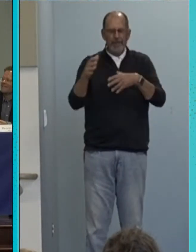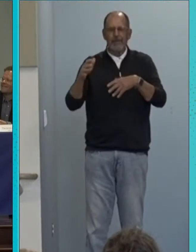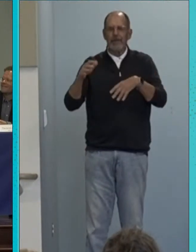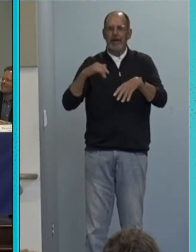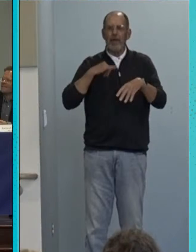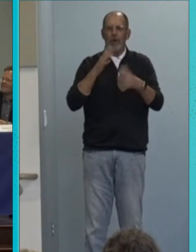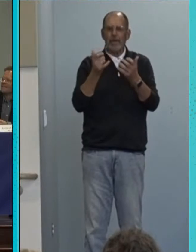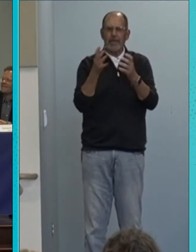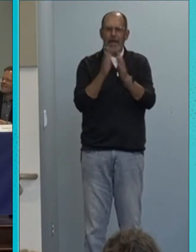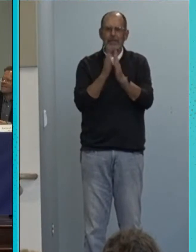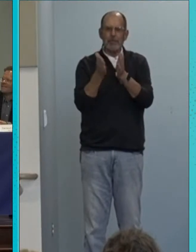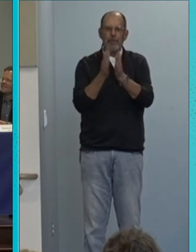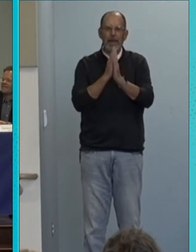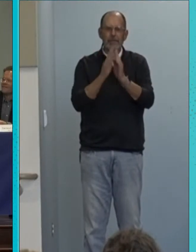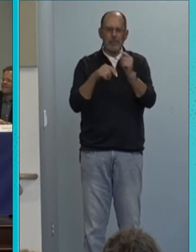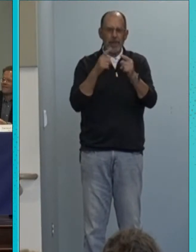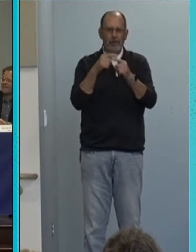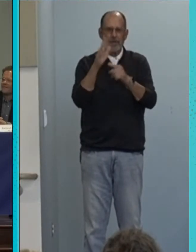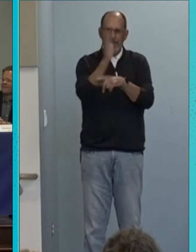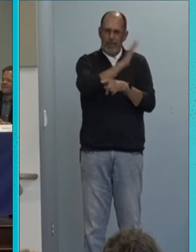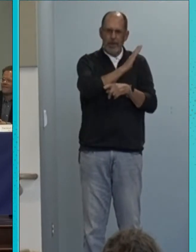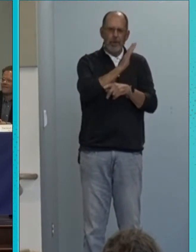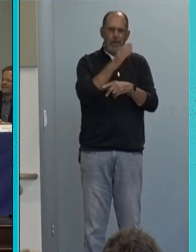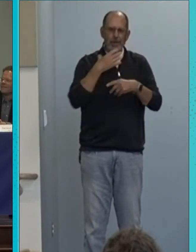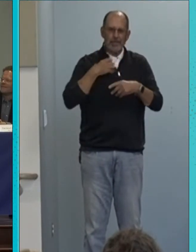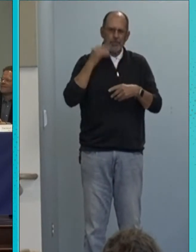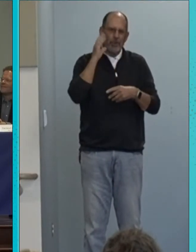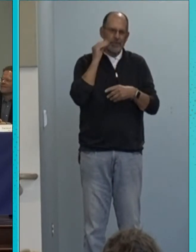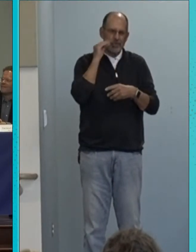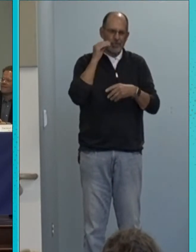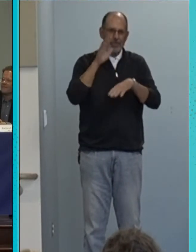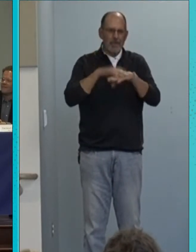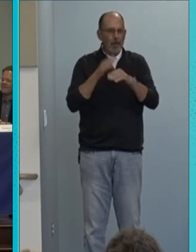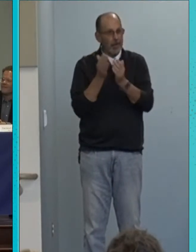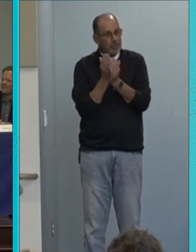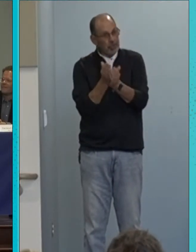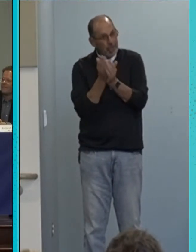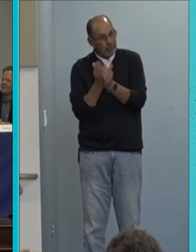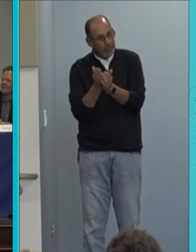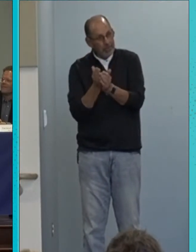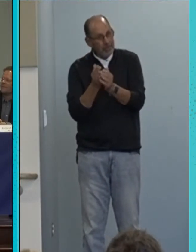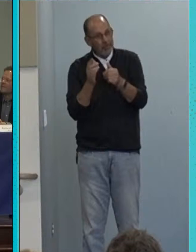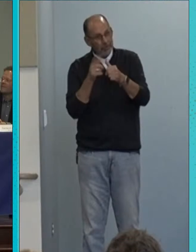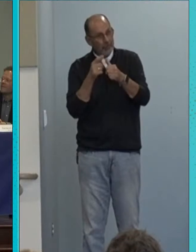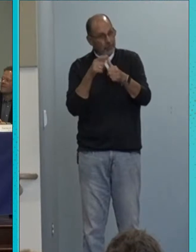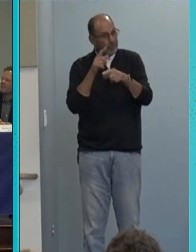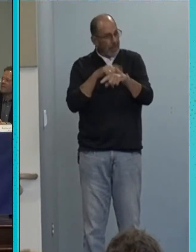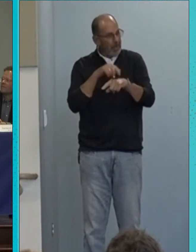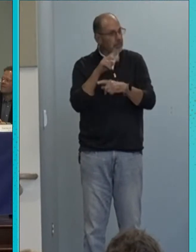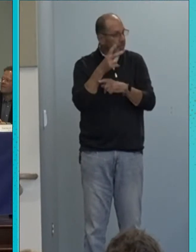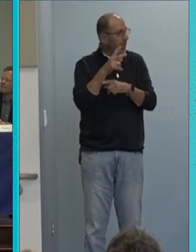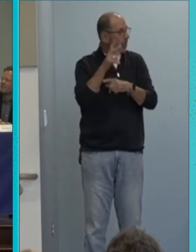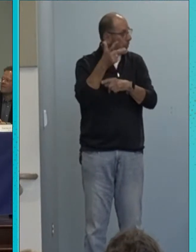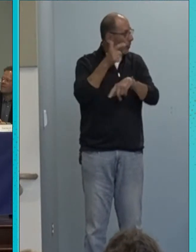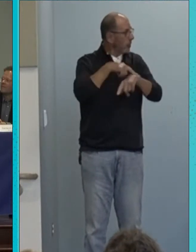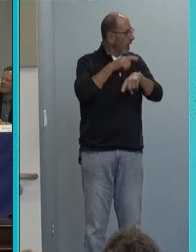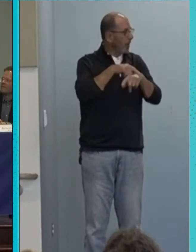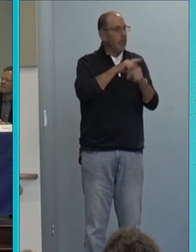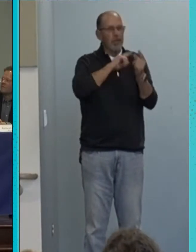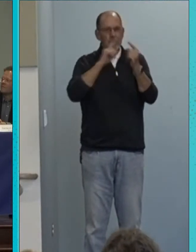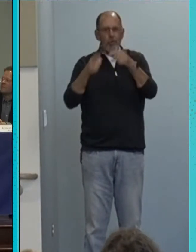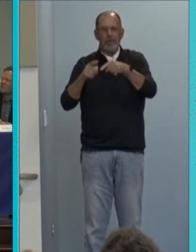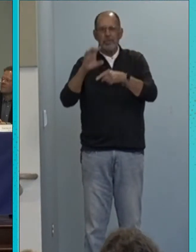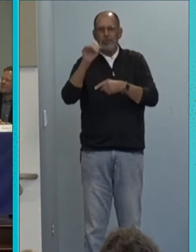Anyway, I wanted to ask about their experiences on a ship for the first time, second, third